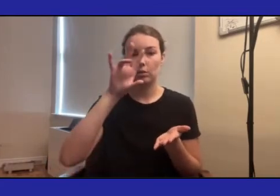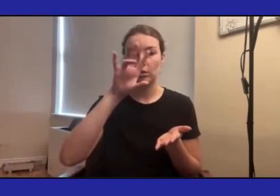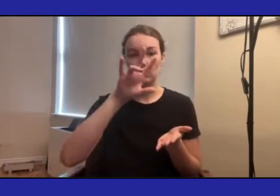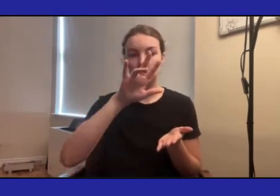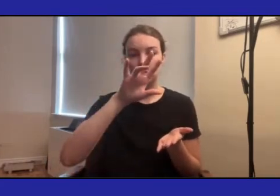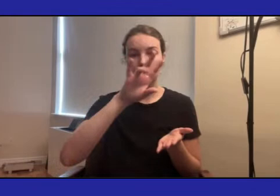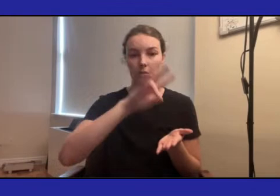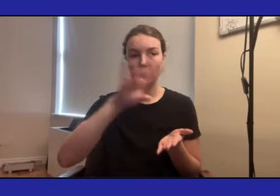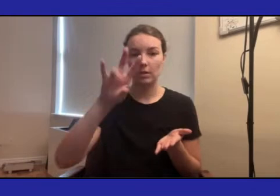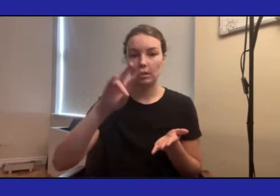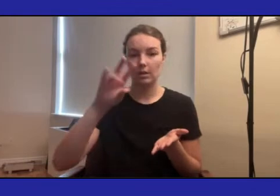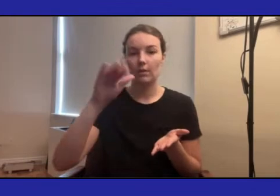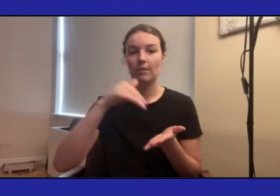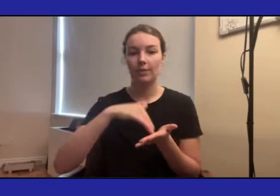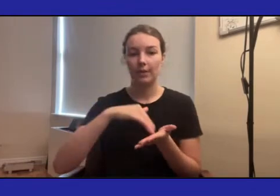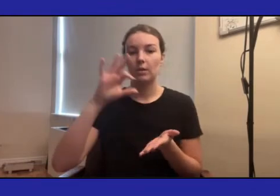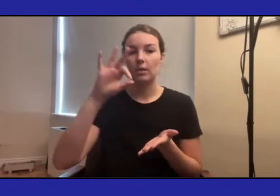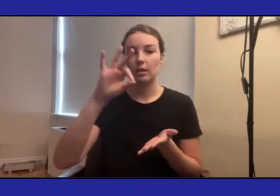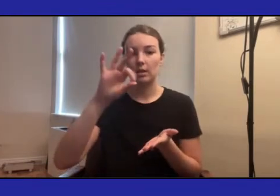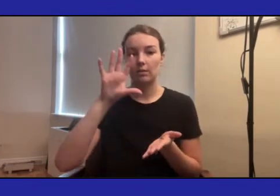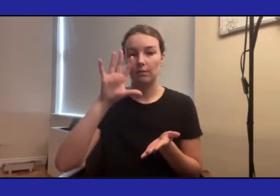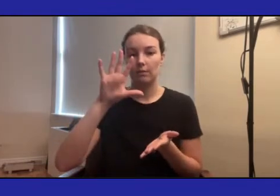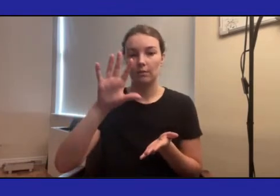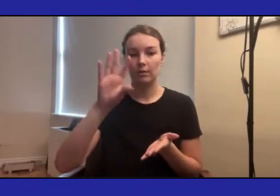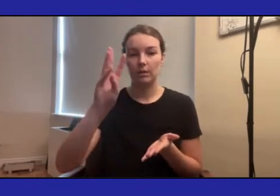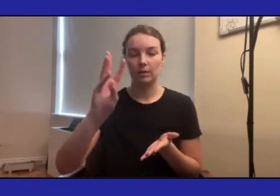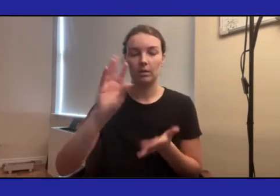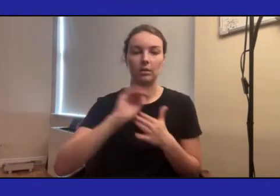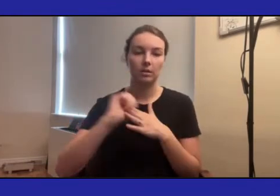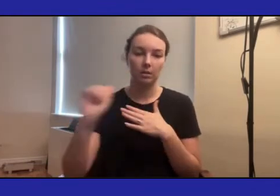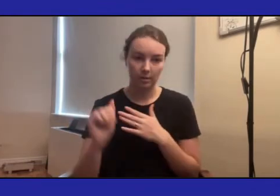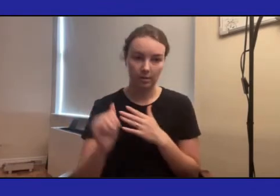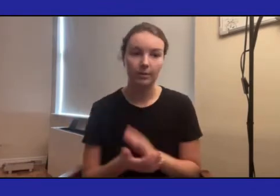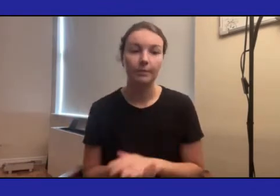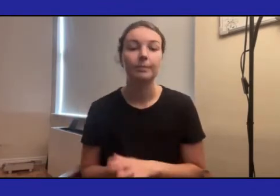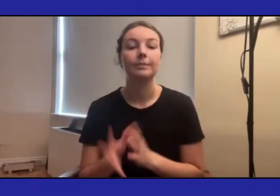$1,277,956 for a total budget cost approval for